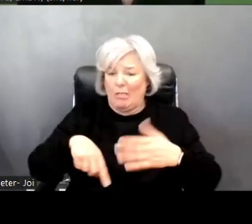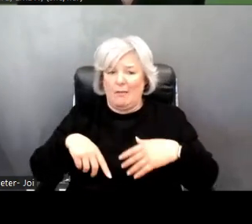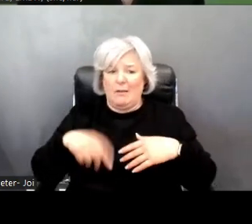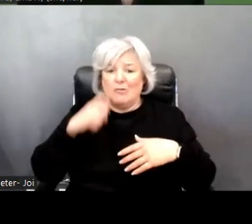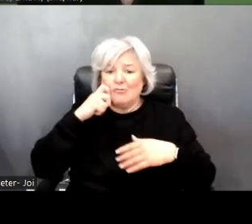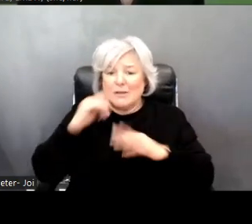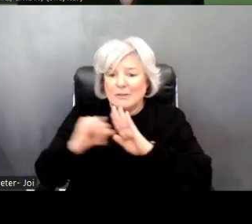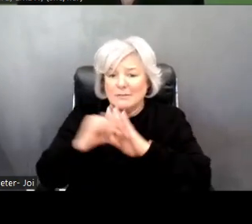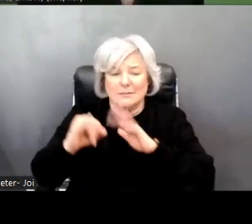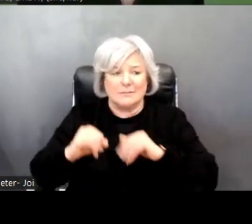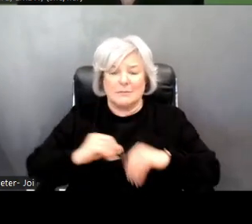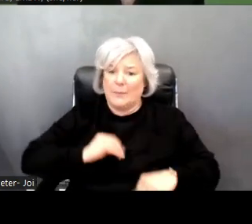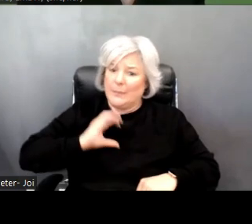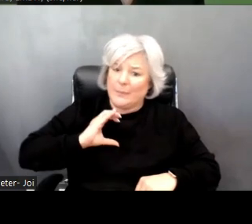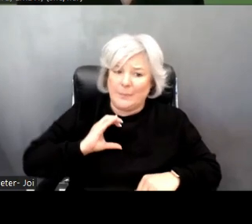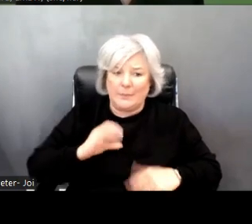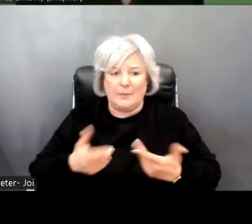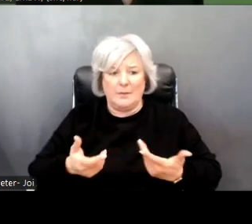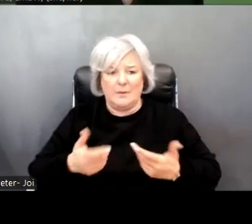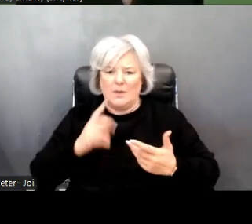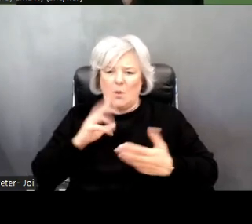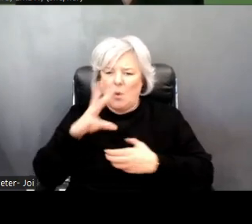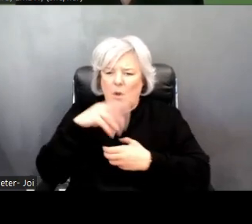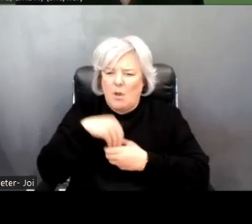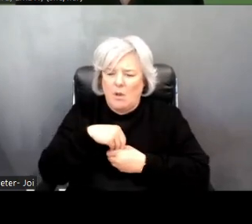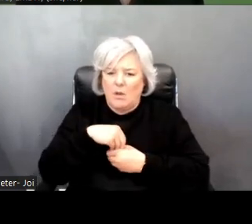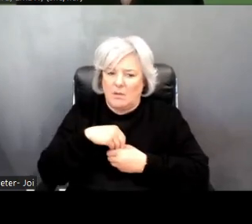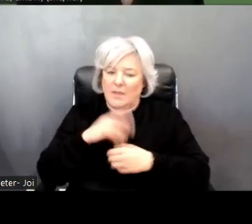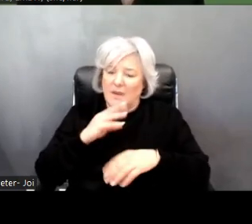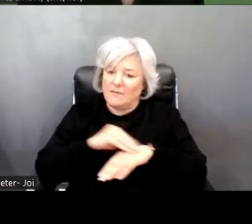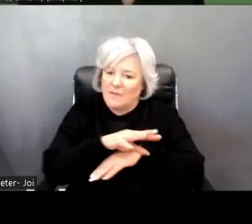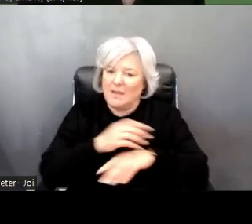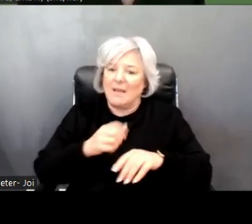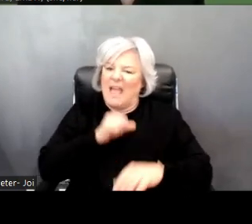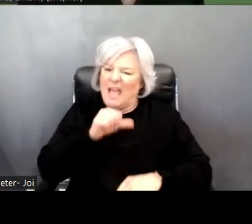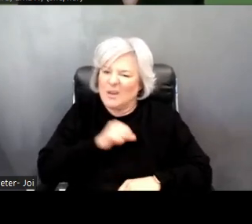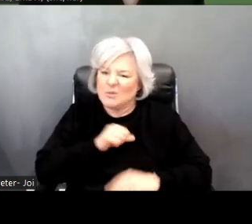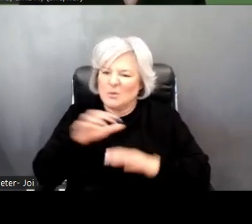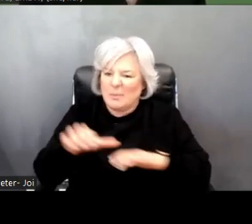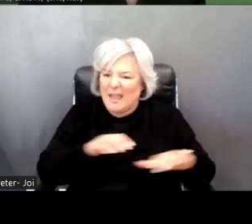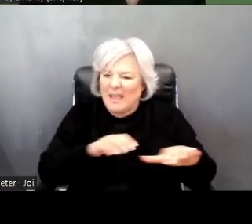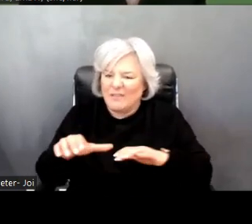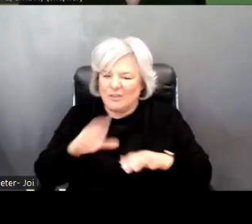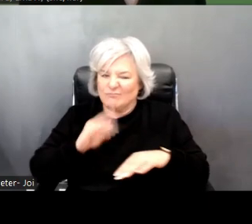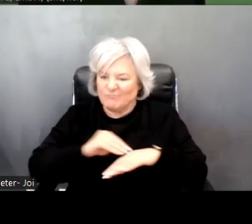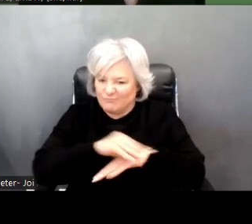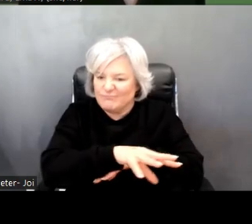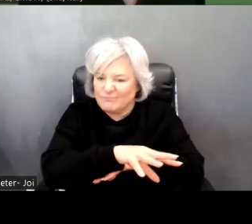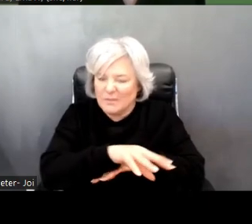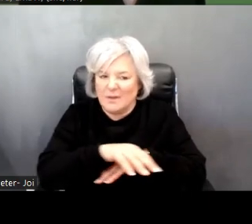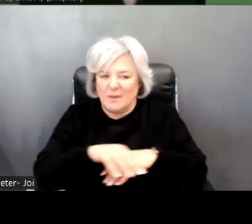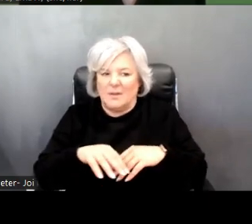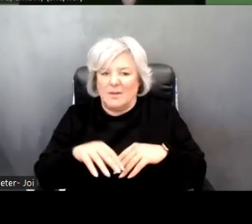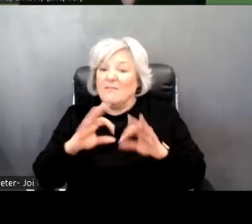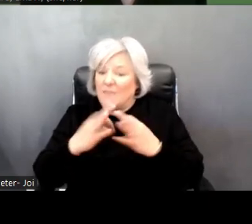identity, self-esteem, identity formation, all are affected by attitudes and behaviors as much as those of the families